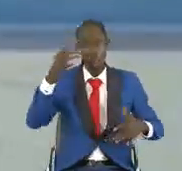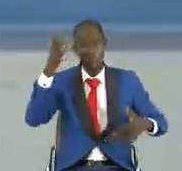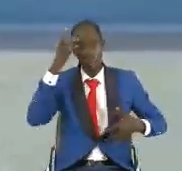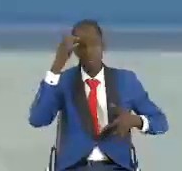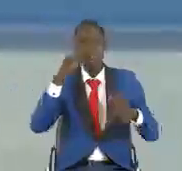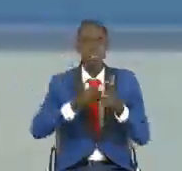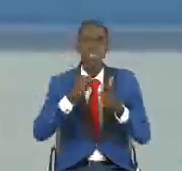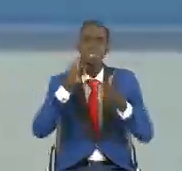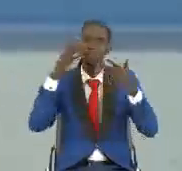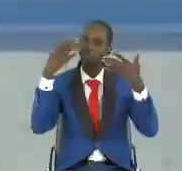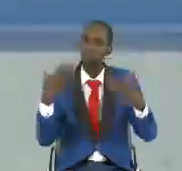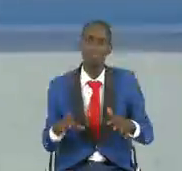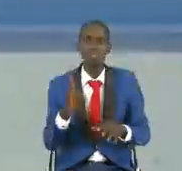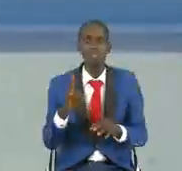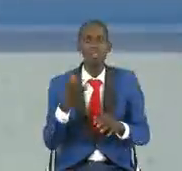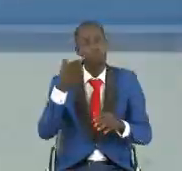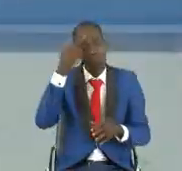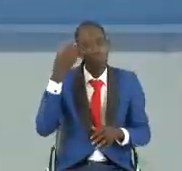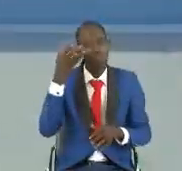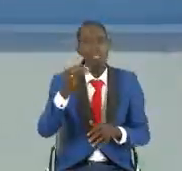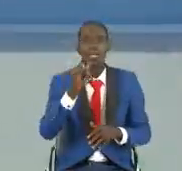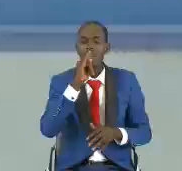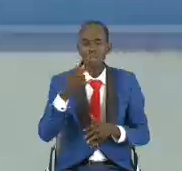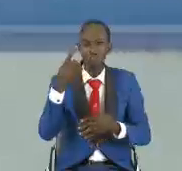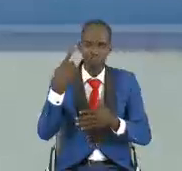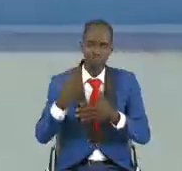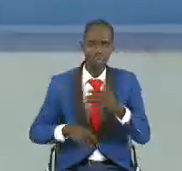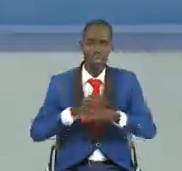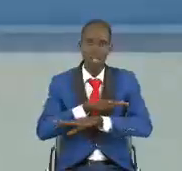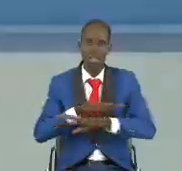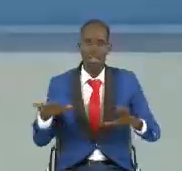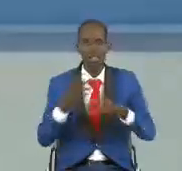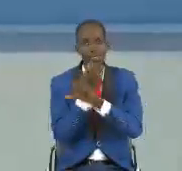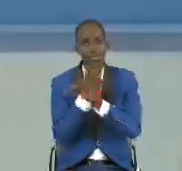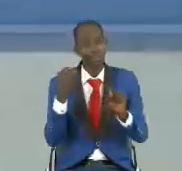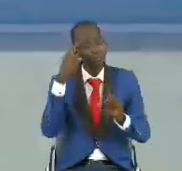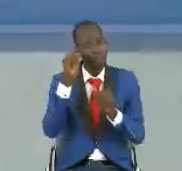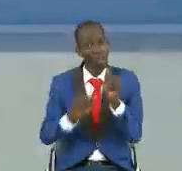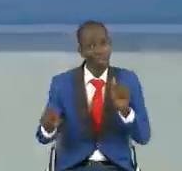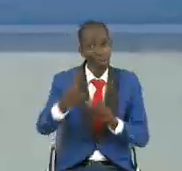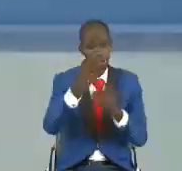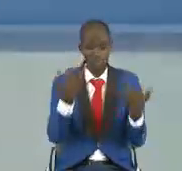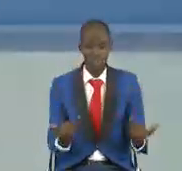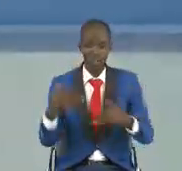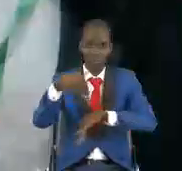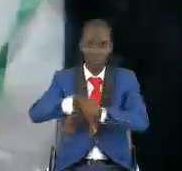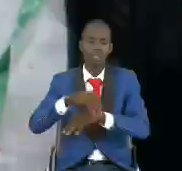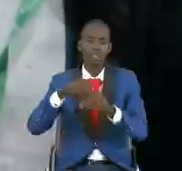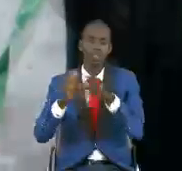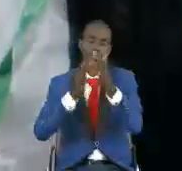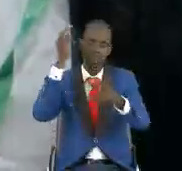There's priceless redemption for everyone, even tonight, in Jesus'